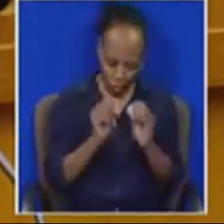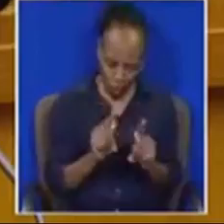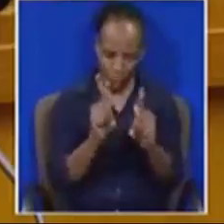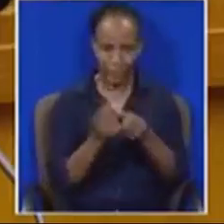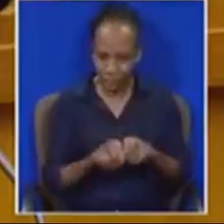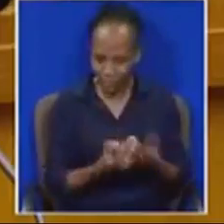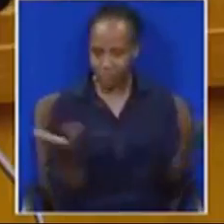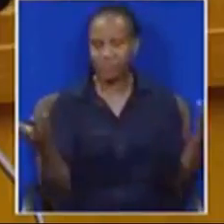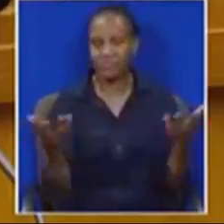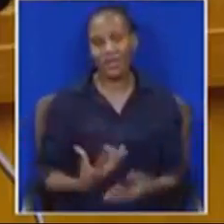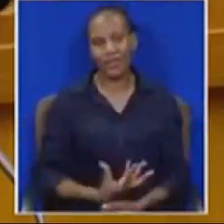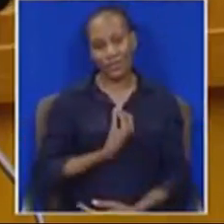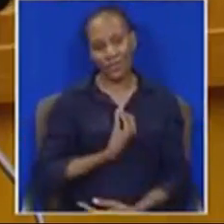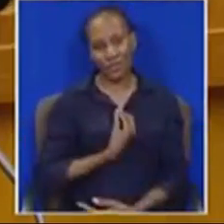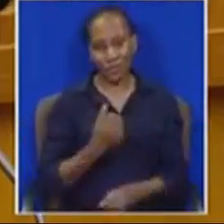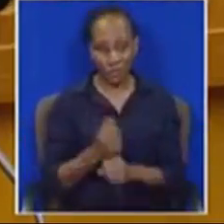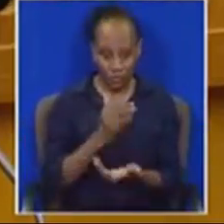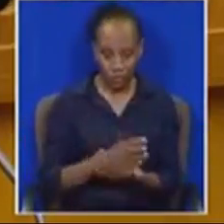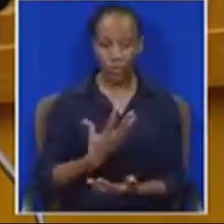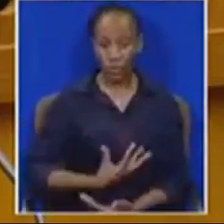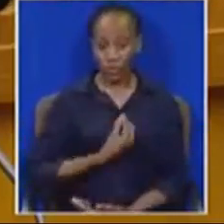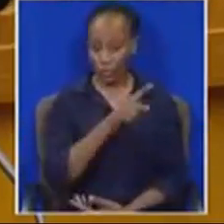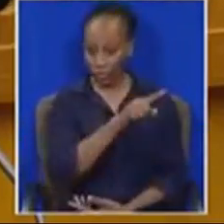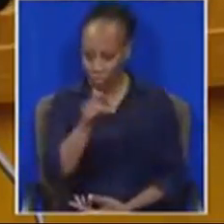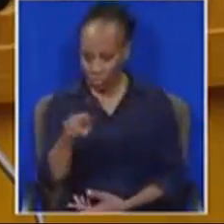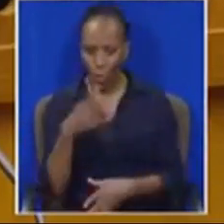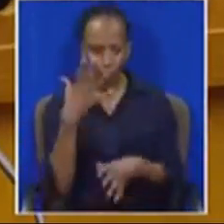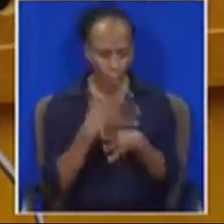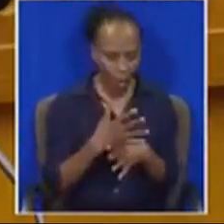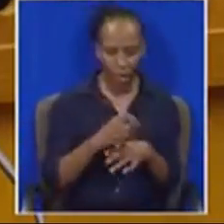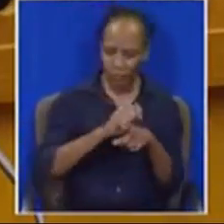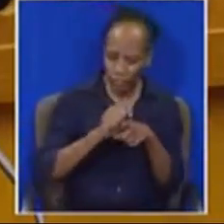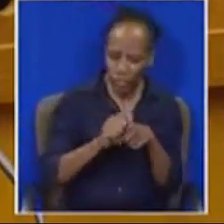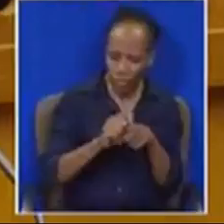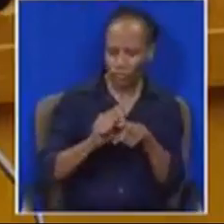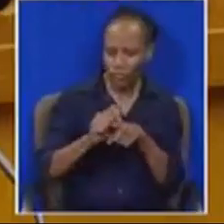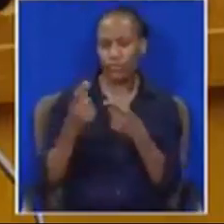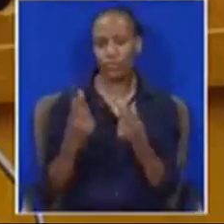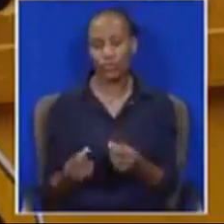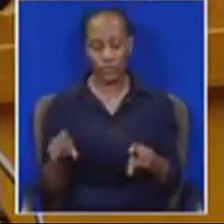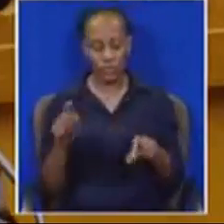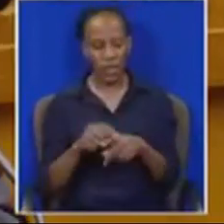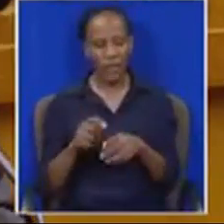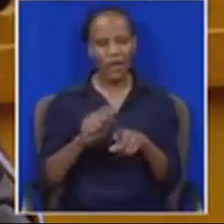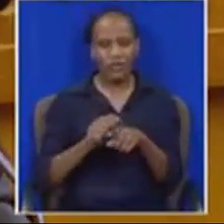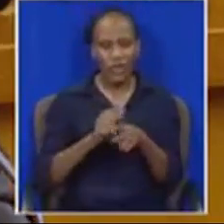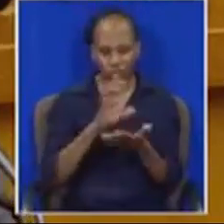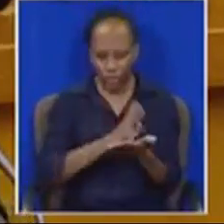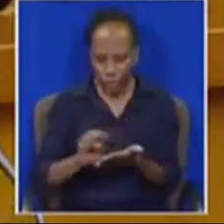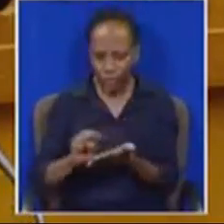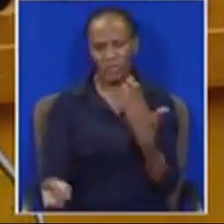to be exposed to the world of work through internships, through